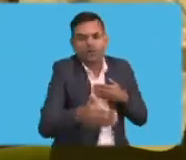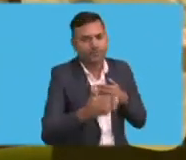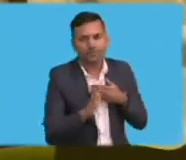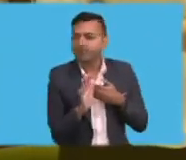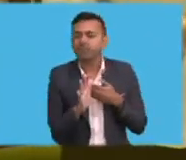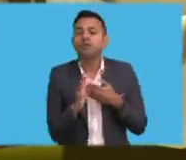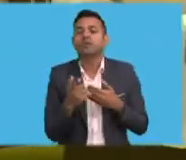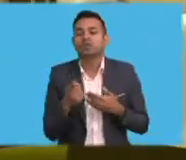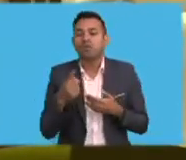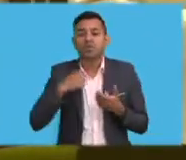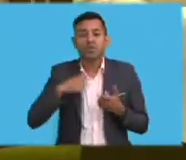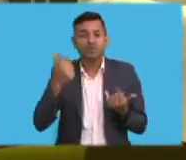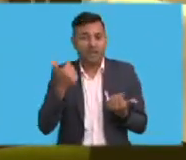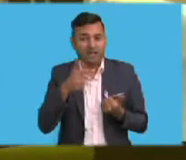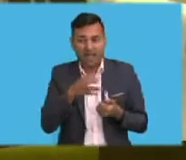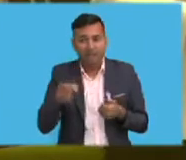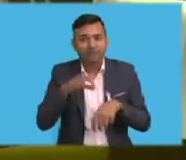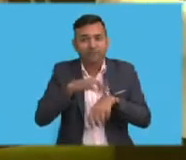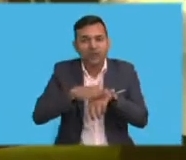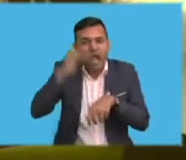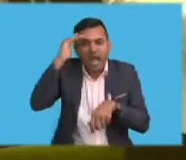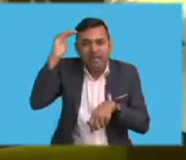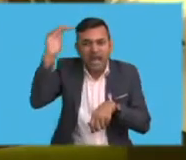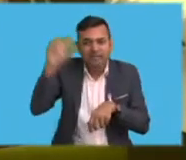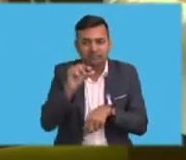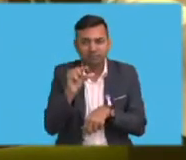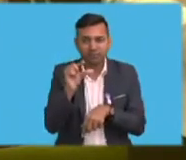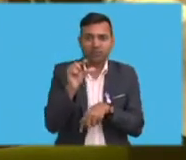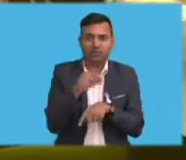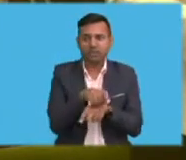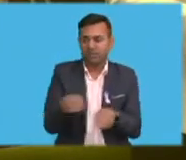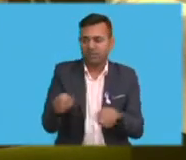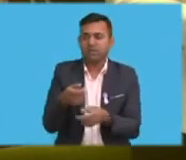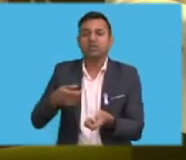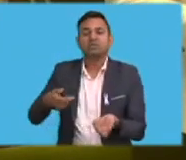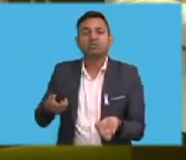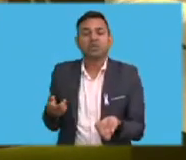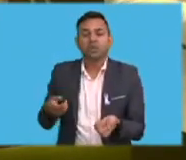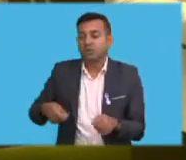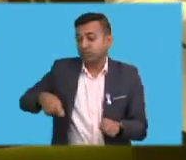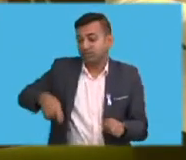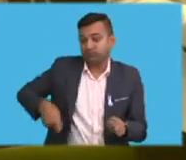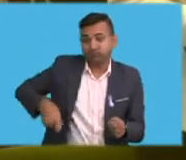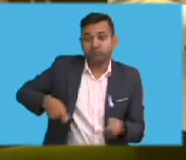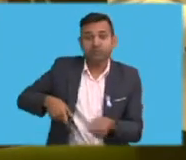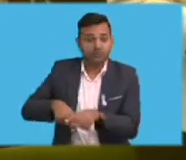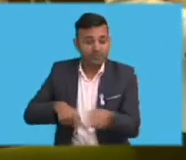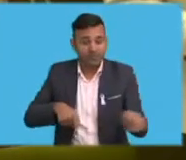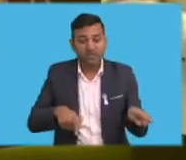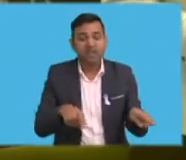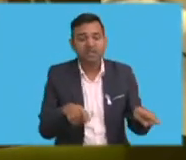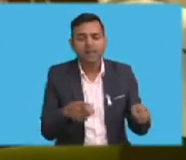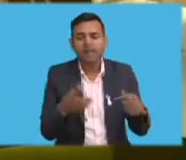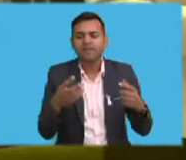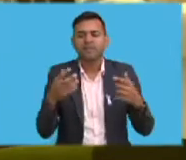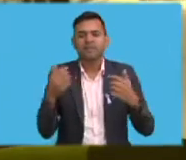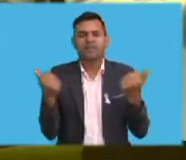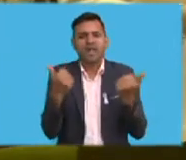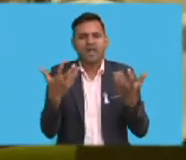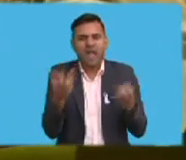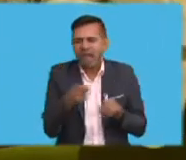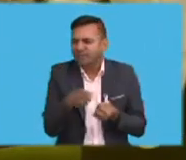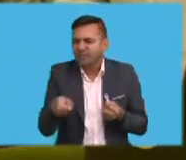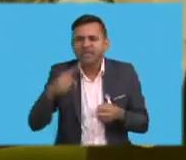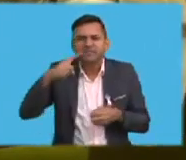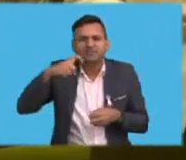are within our environment, and not the larva or the baby mosquitoes, which normally breed in stagnant water collected, I'm